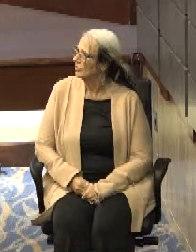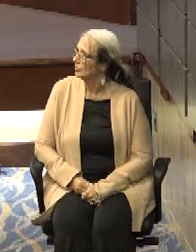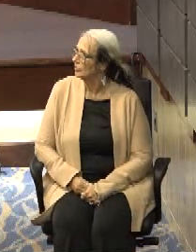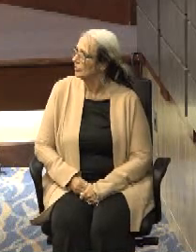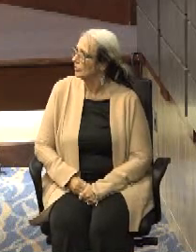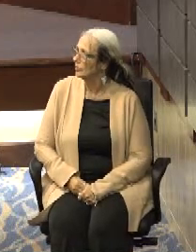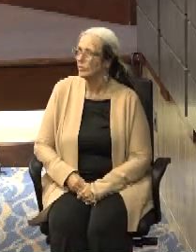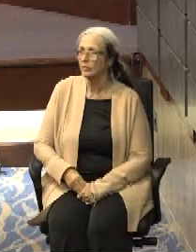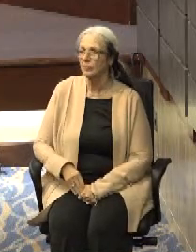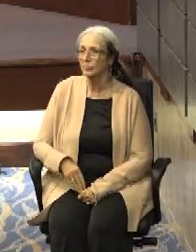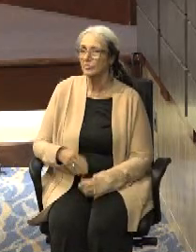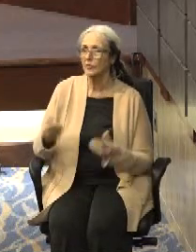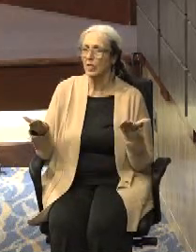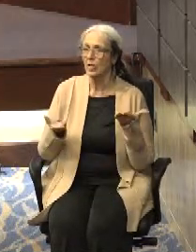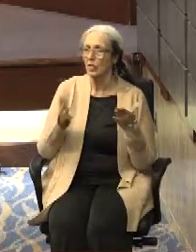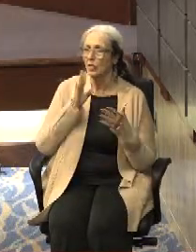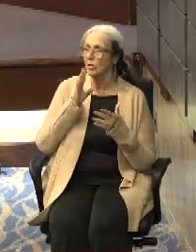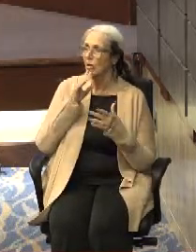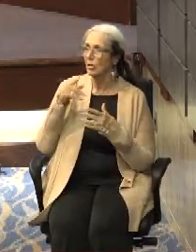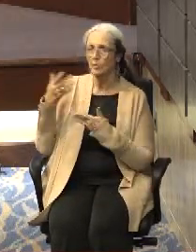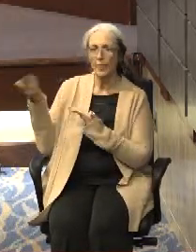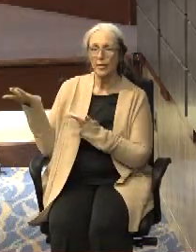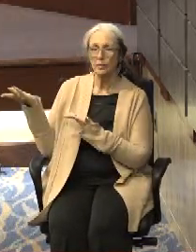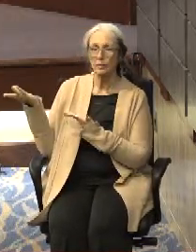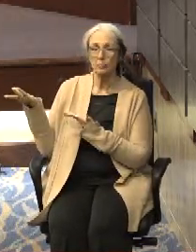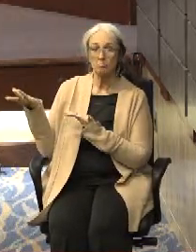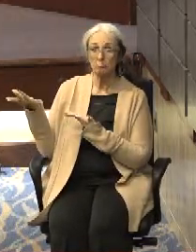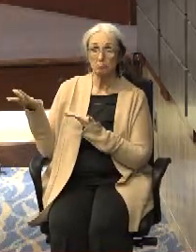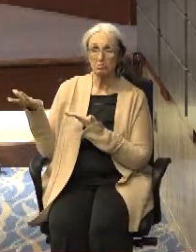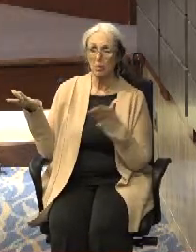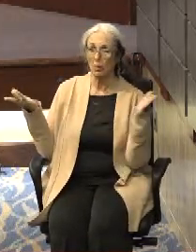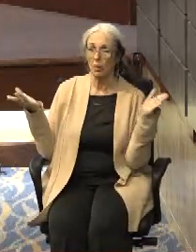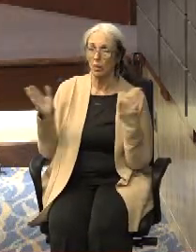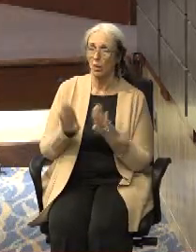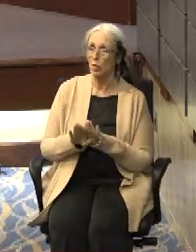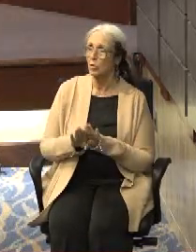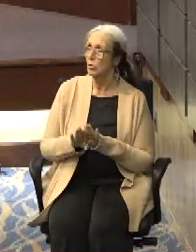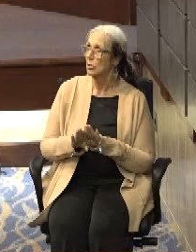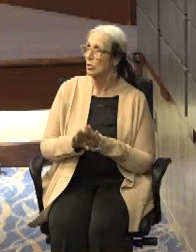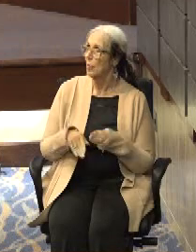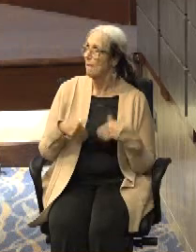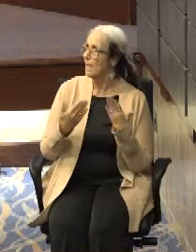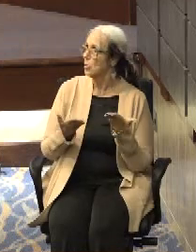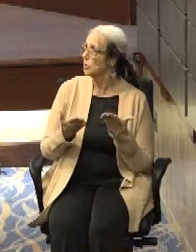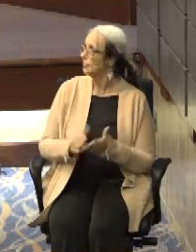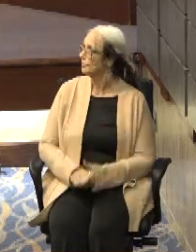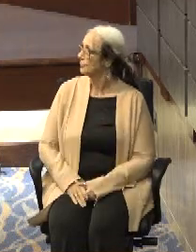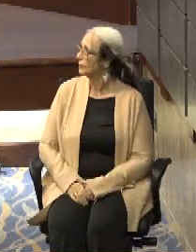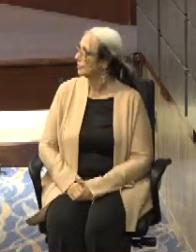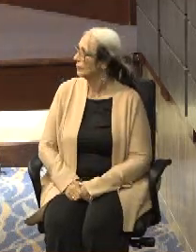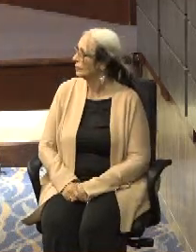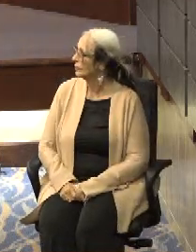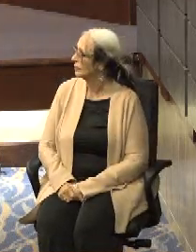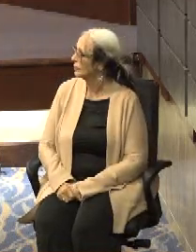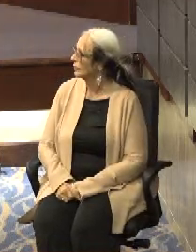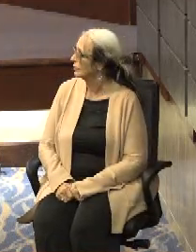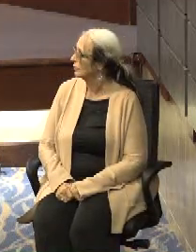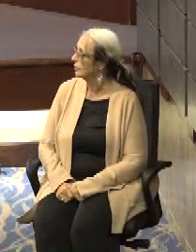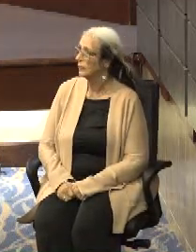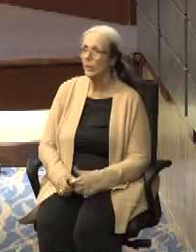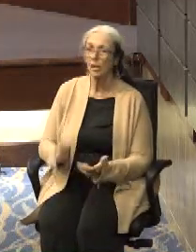Is there anyone else here to speak on this item? If not, we'll close the public hearing, and I'll ask for a motion. Move for